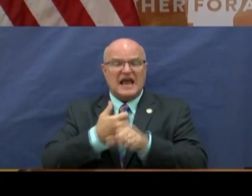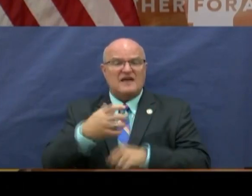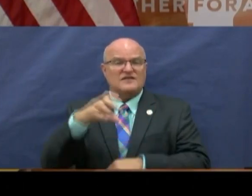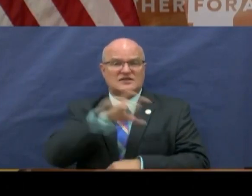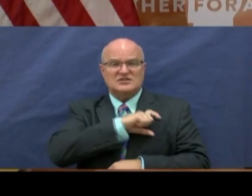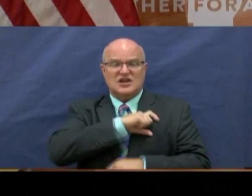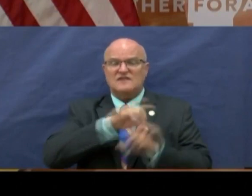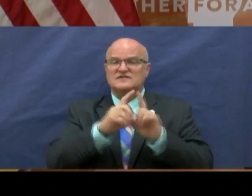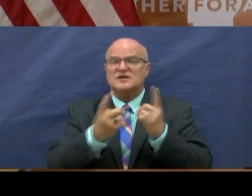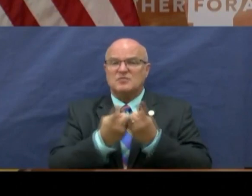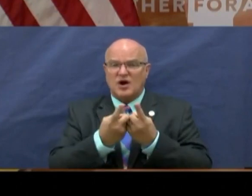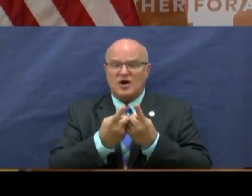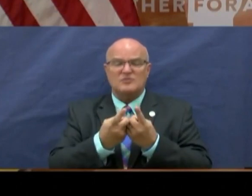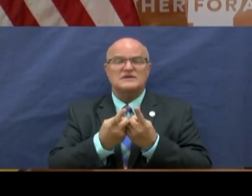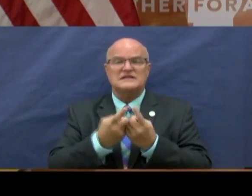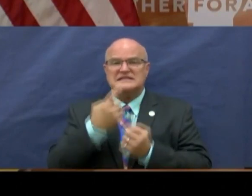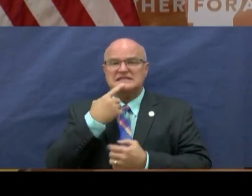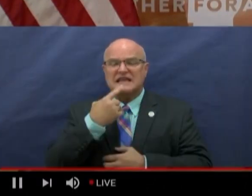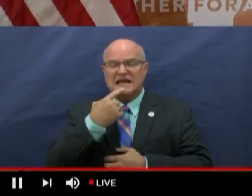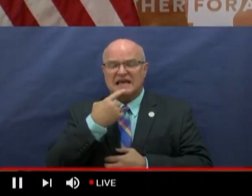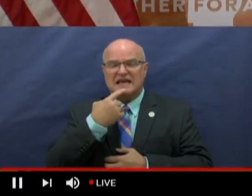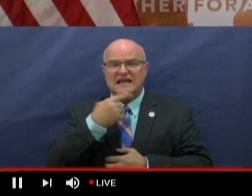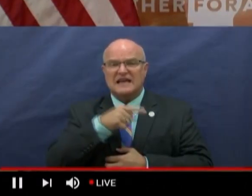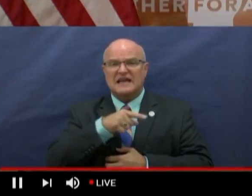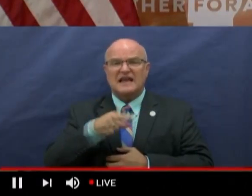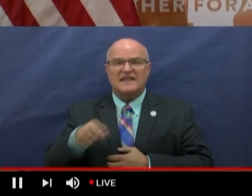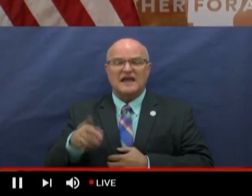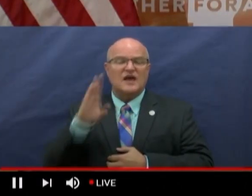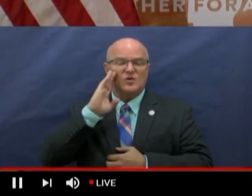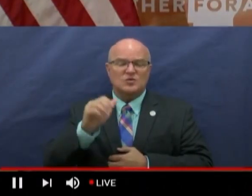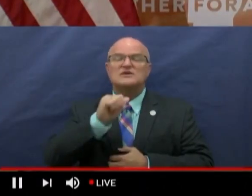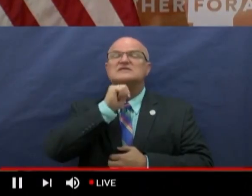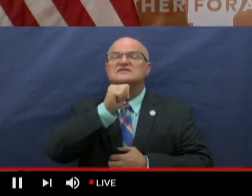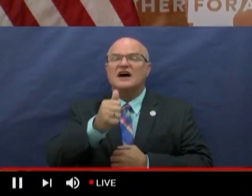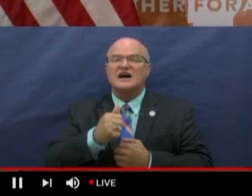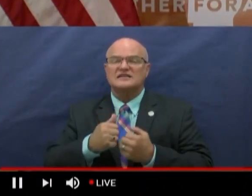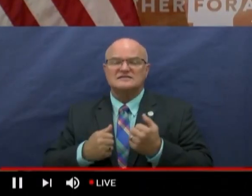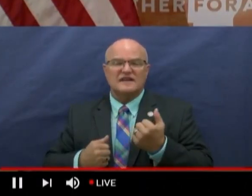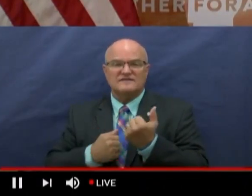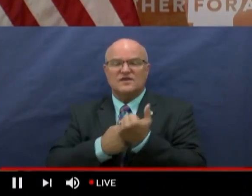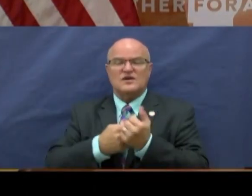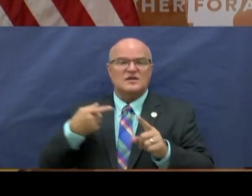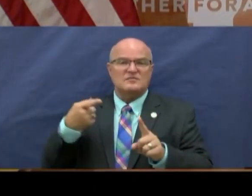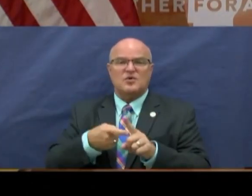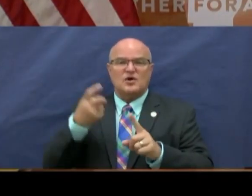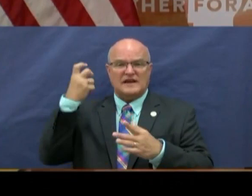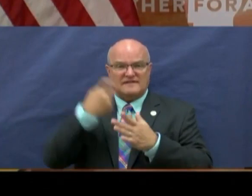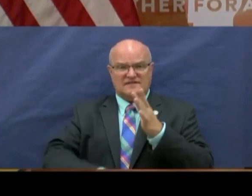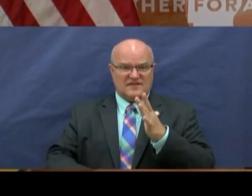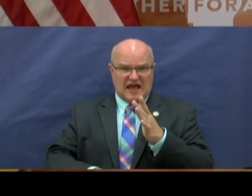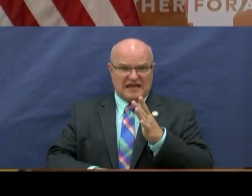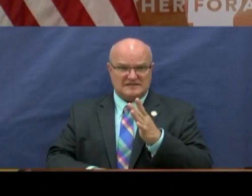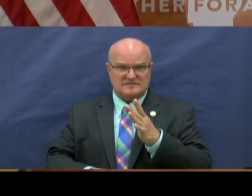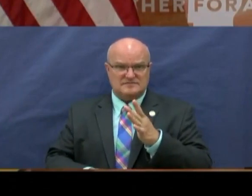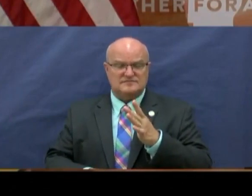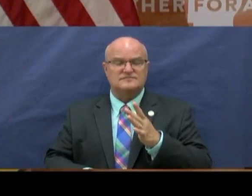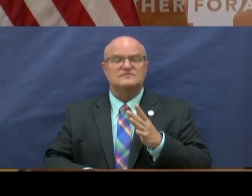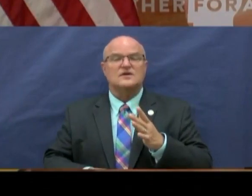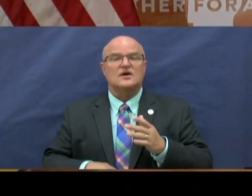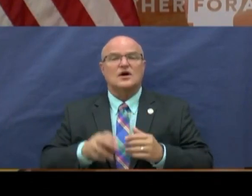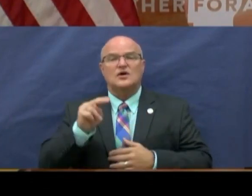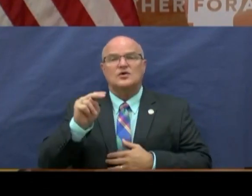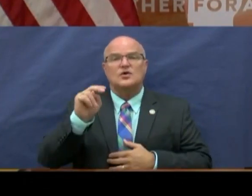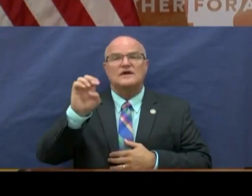department and city police department said that they would not enforce it to the point of a fine.